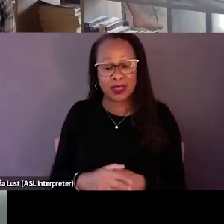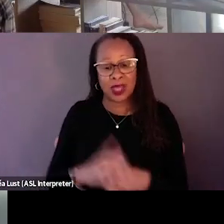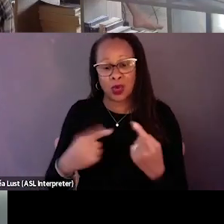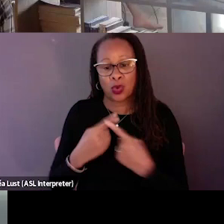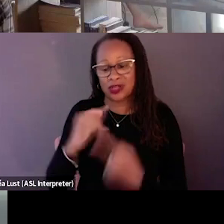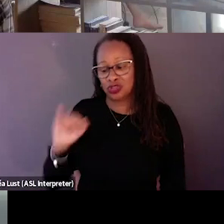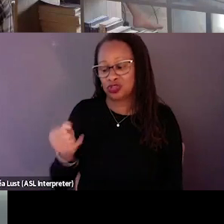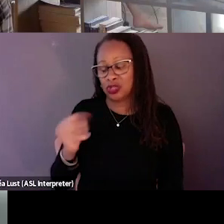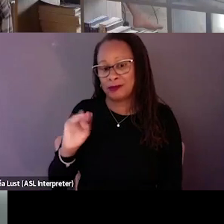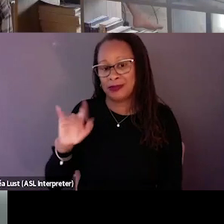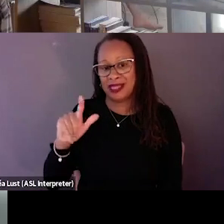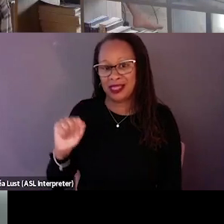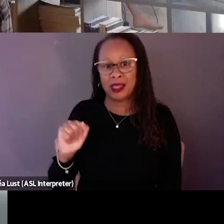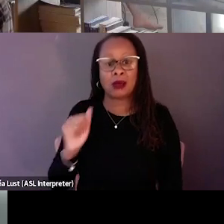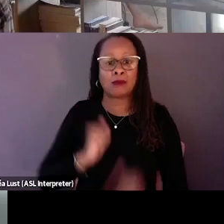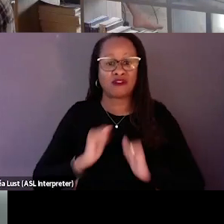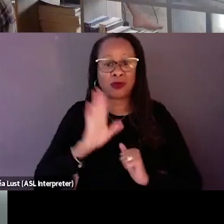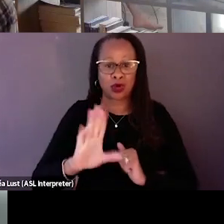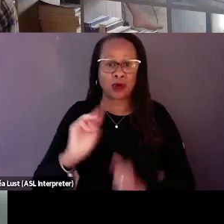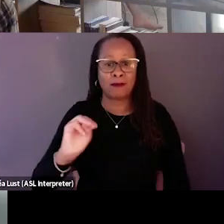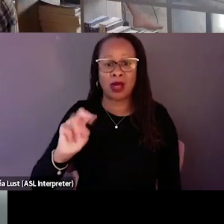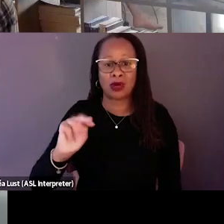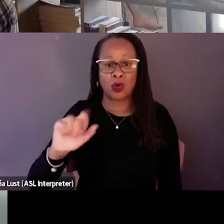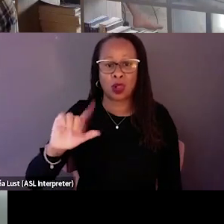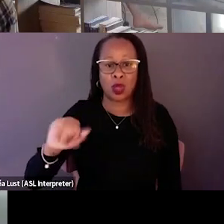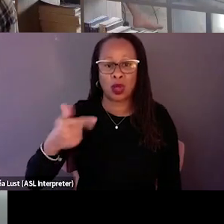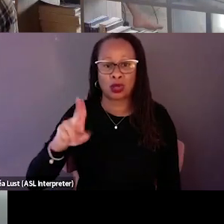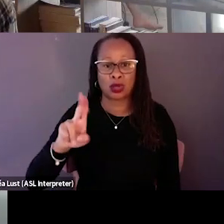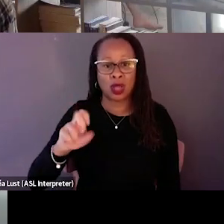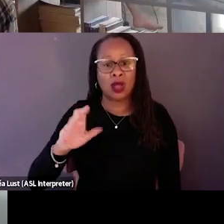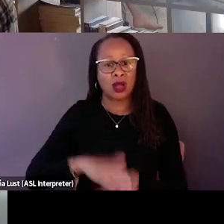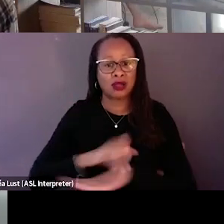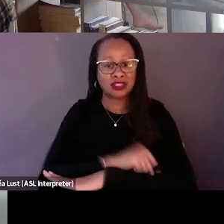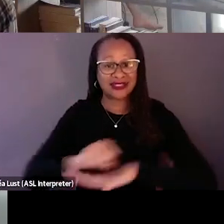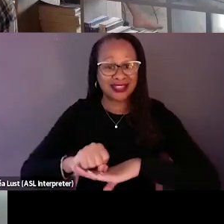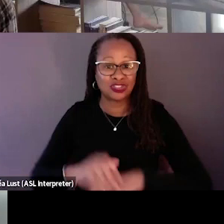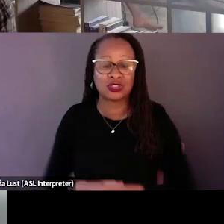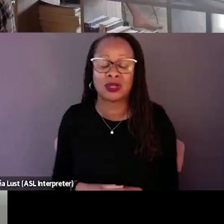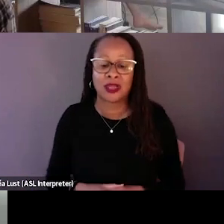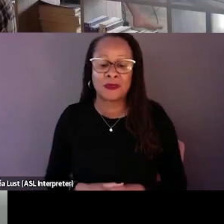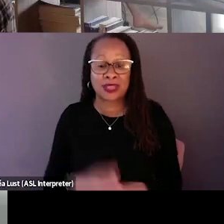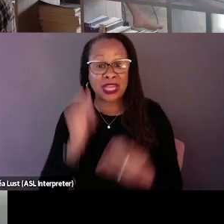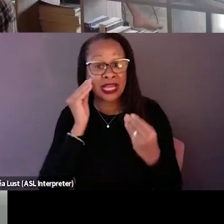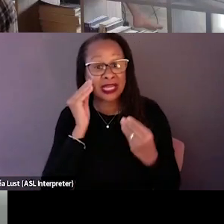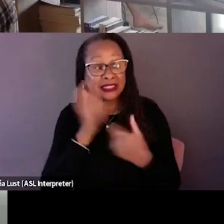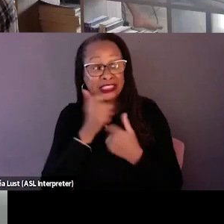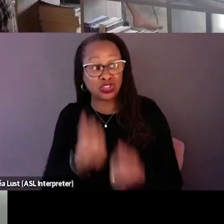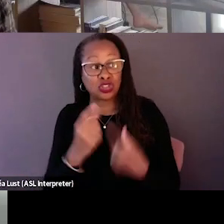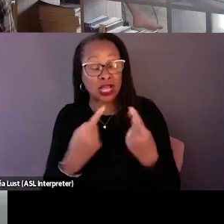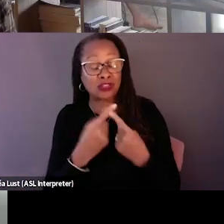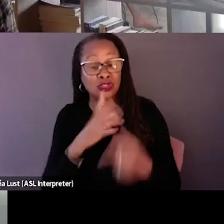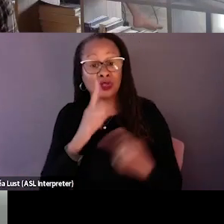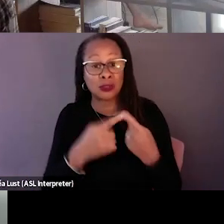Jamila Woods performs her monologue on stage. I mean, it's interesting how she talks about the farm and